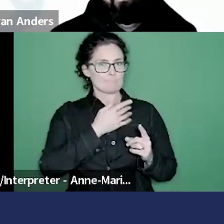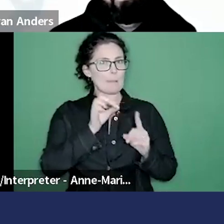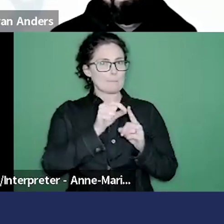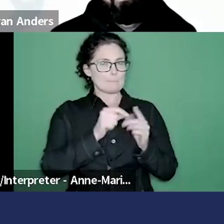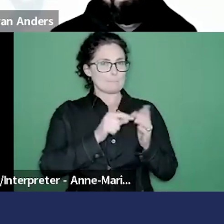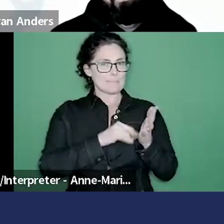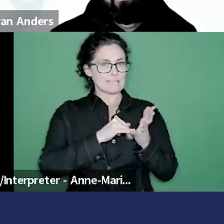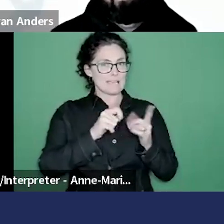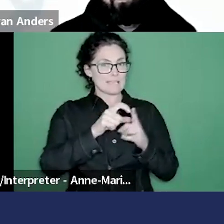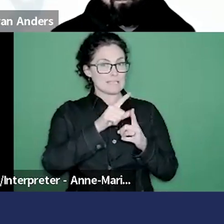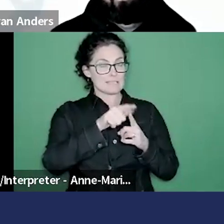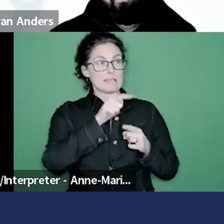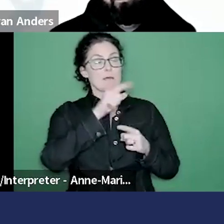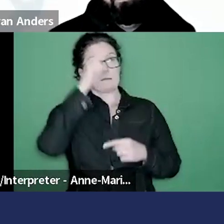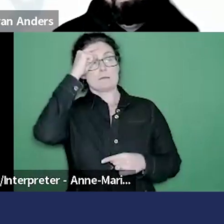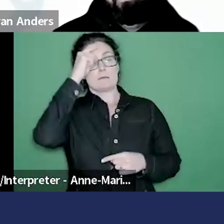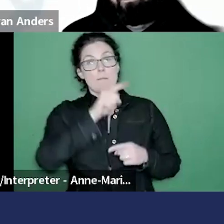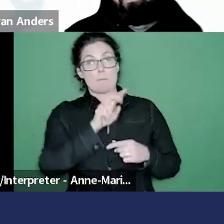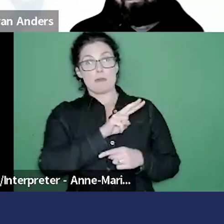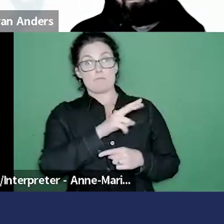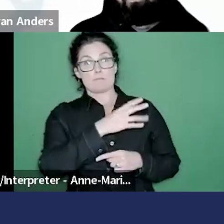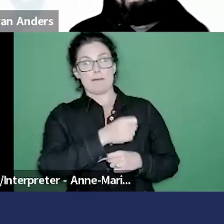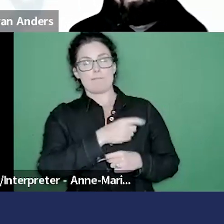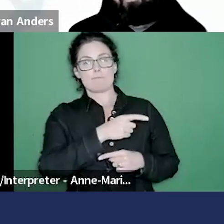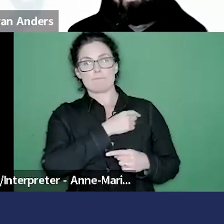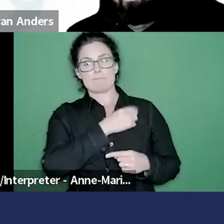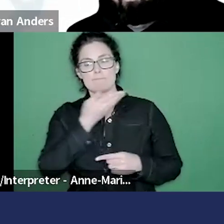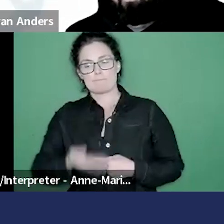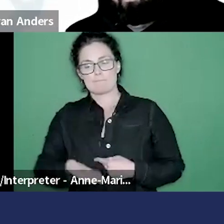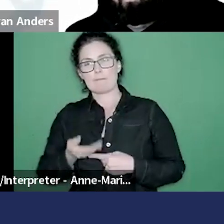PTSD of parents that, Kieran is also from the dad's side perspective as well.